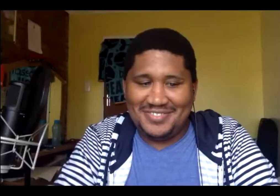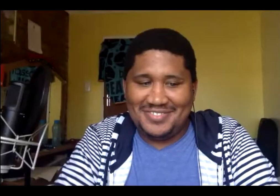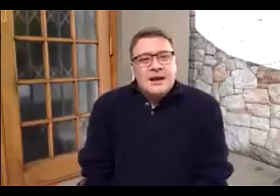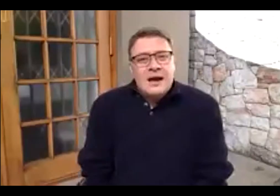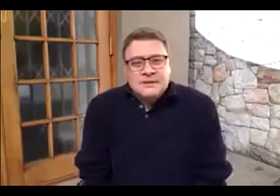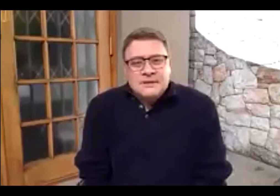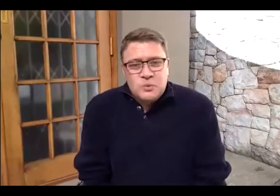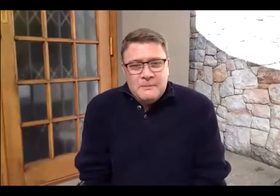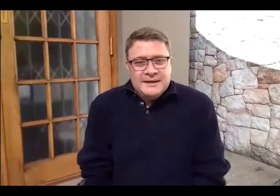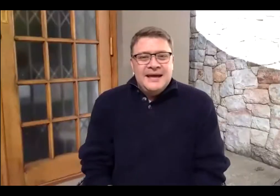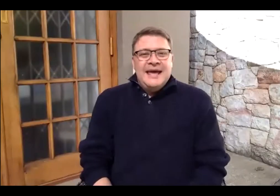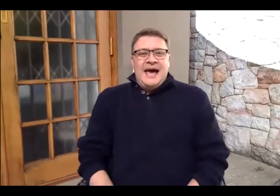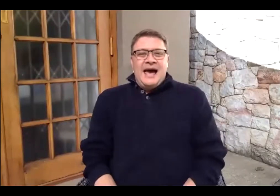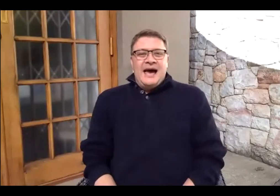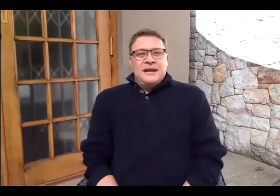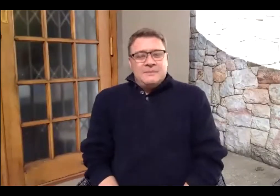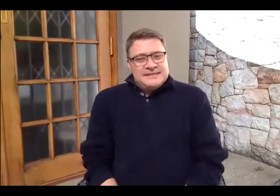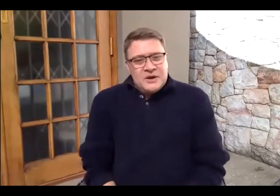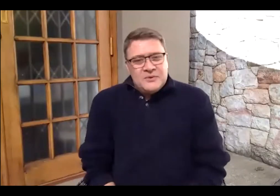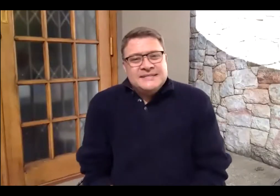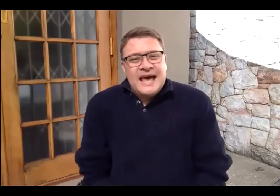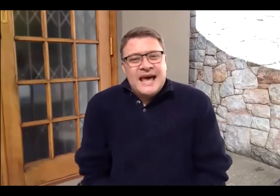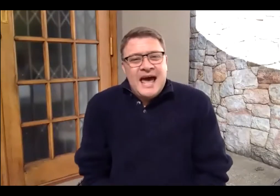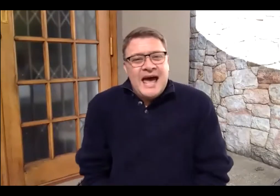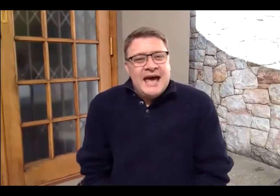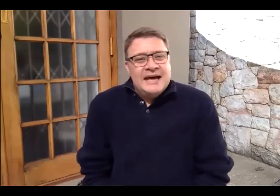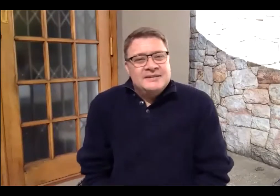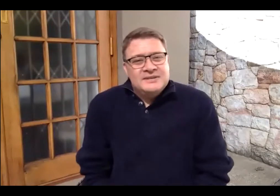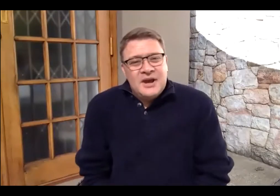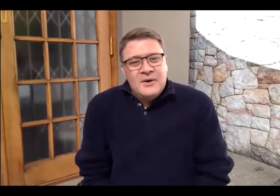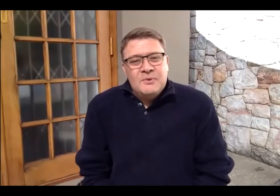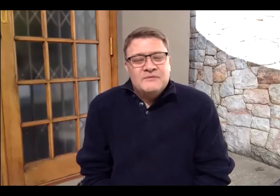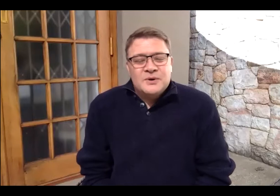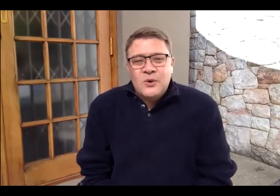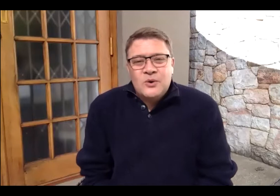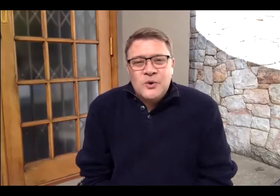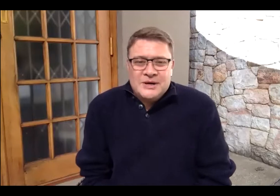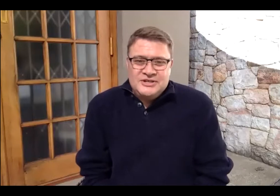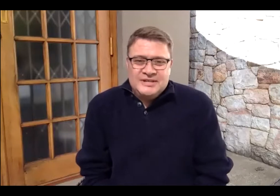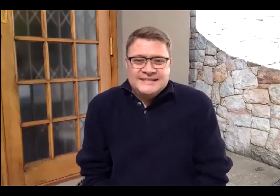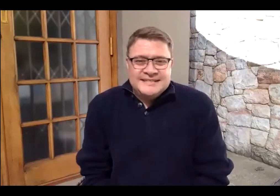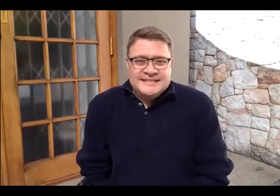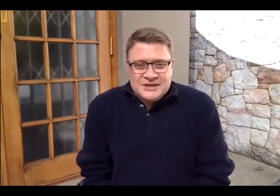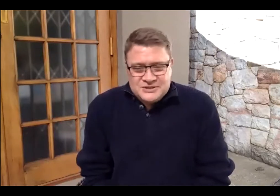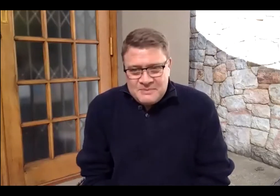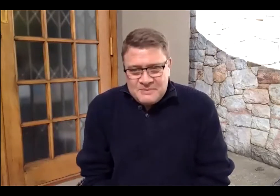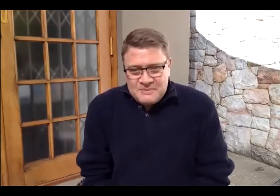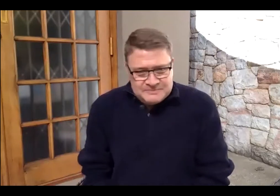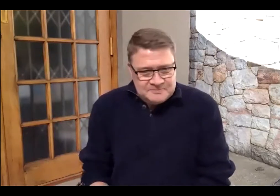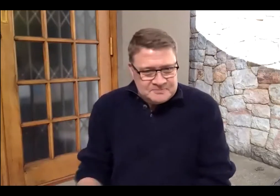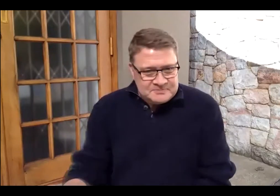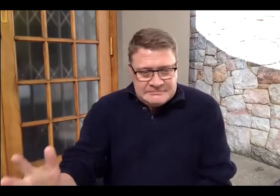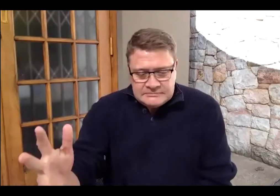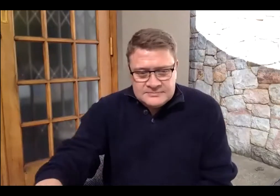I'm a well-accomplished swimmer. My name is Terence, and I'm looking forward to all your questions. Thank you so much.